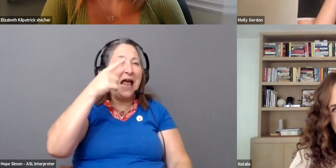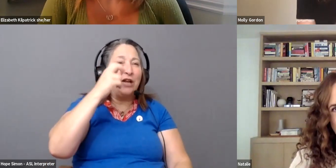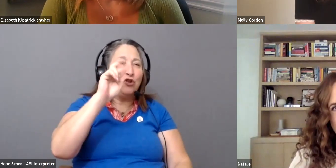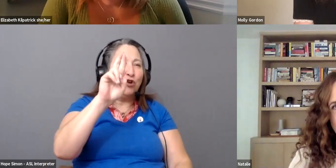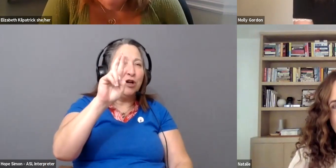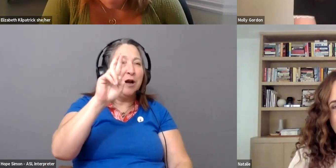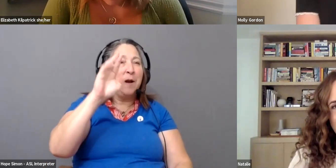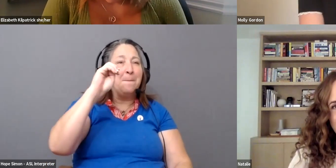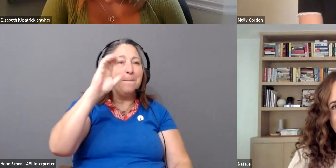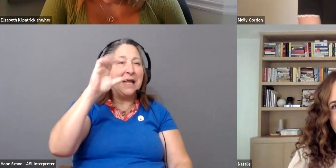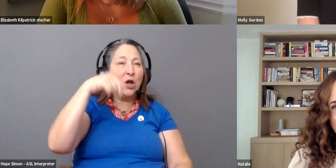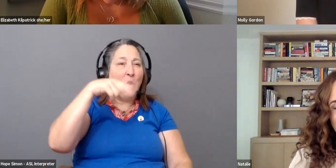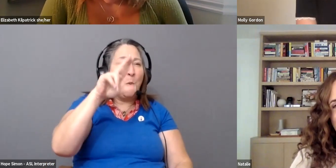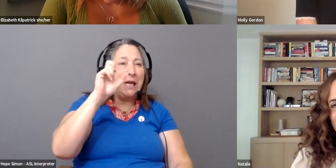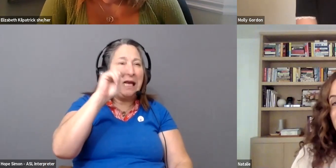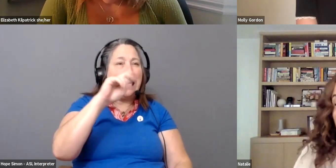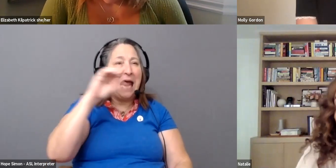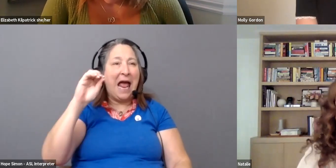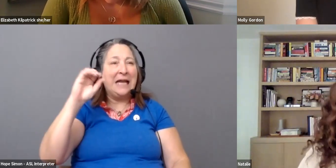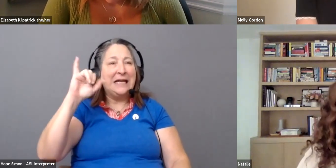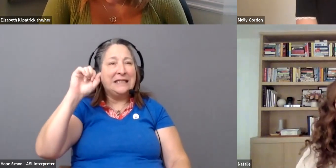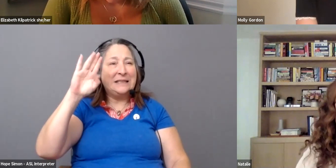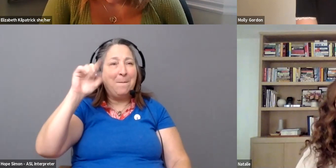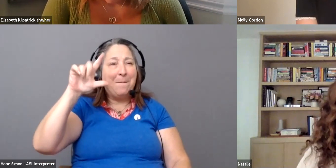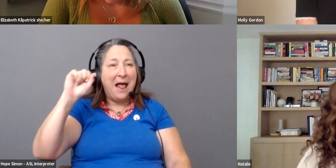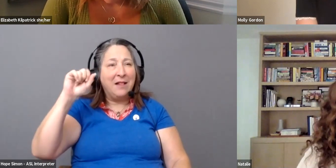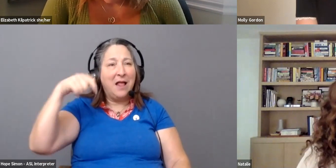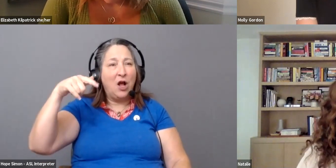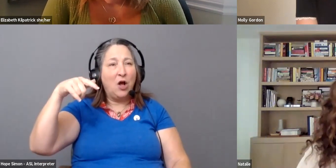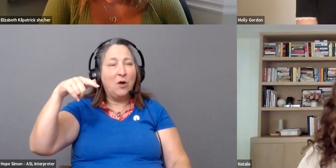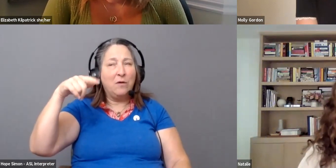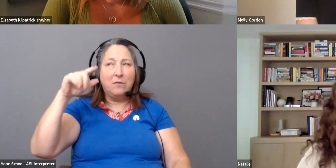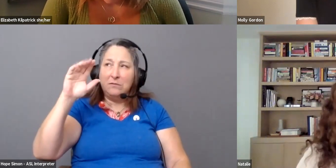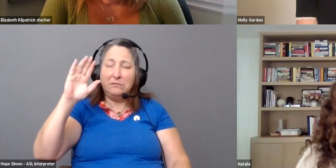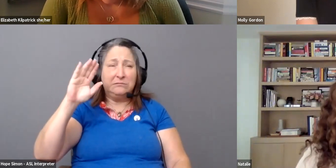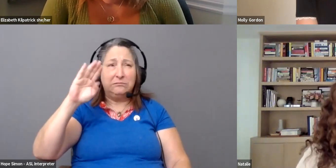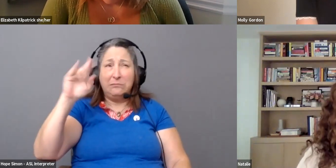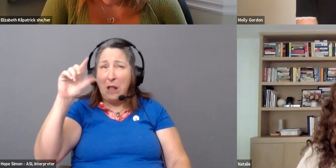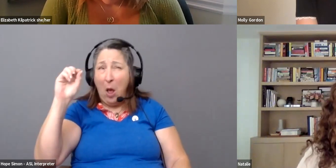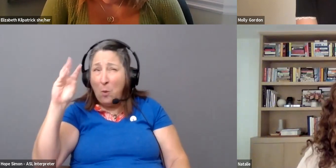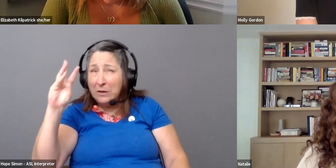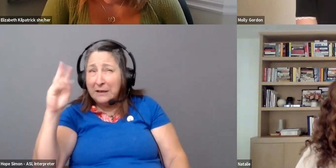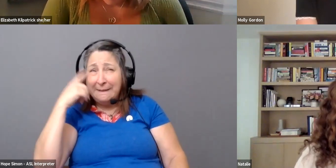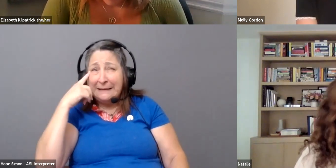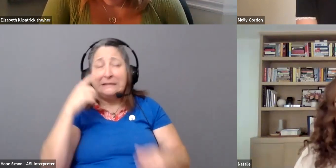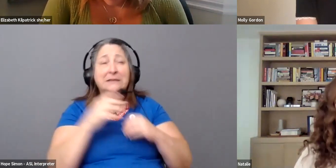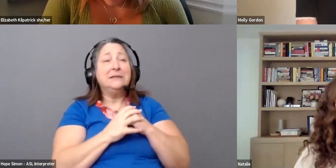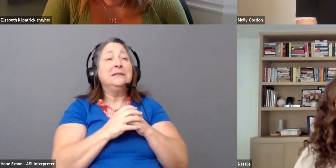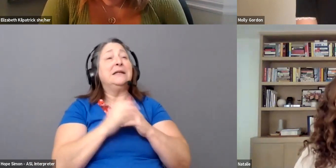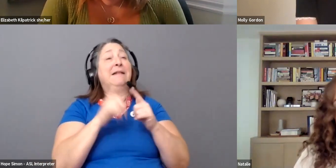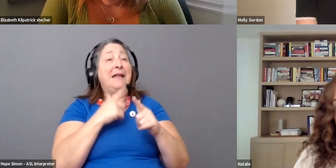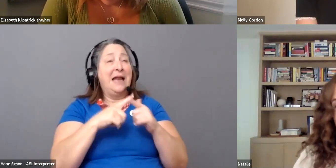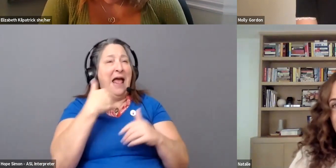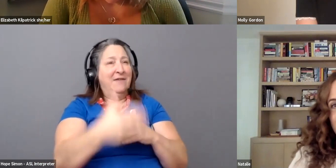relationship. And then I have another TV show I'm about to take out, which is really exciting, that hopefully we'll be able to talk about